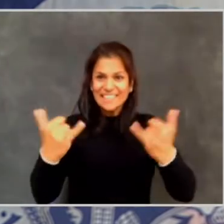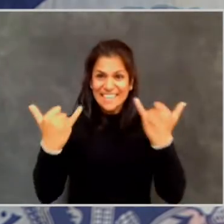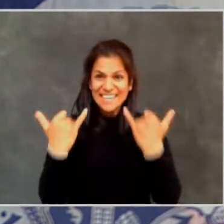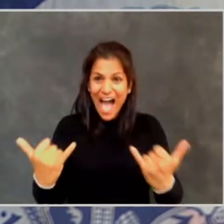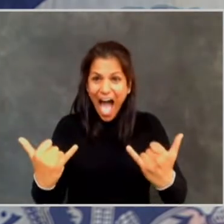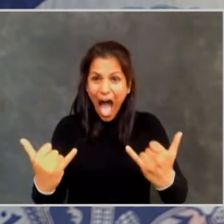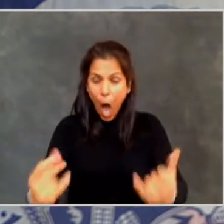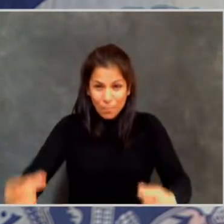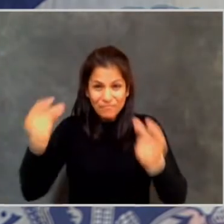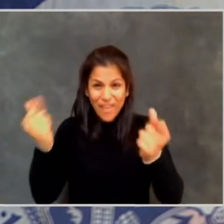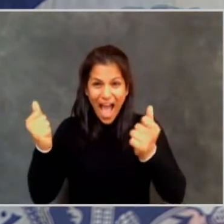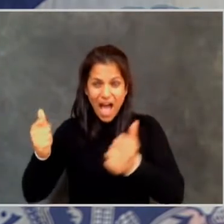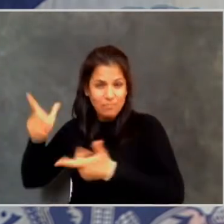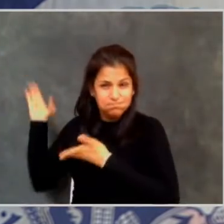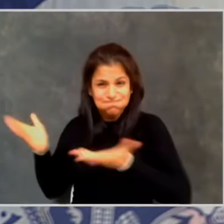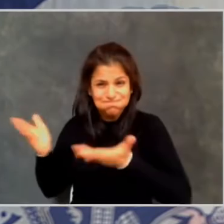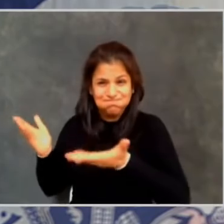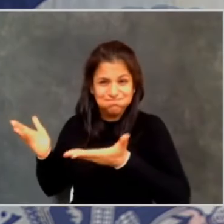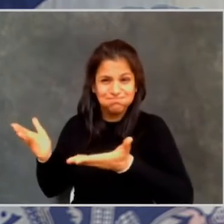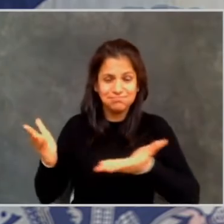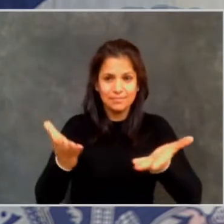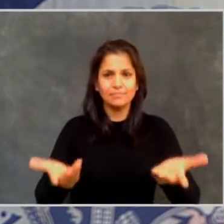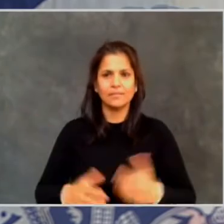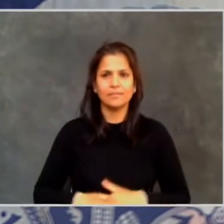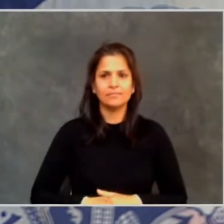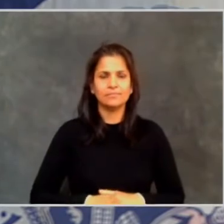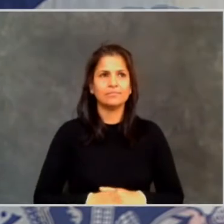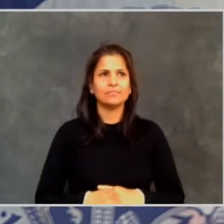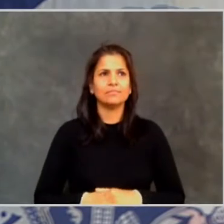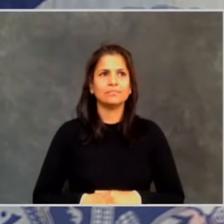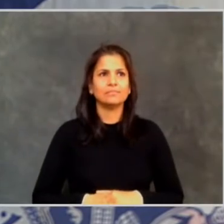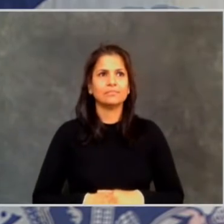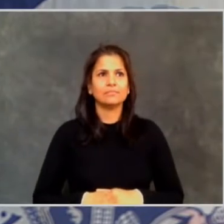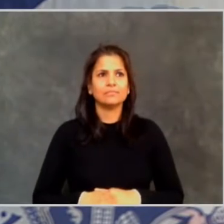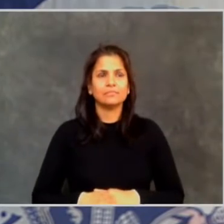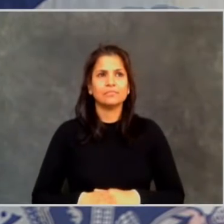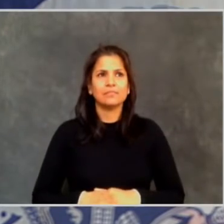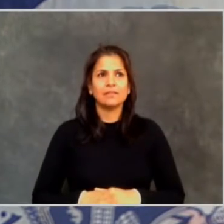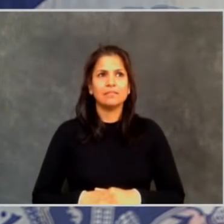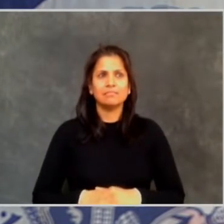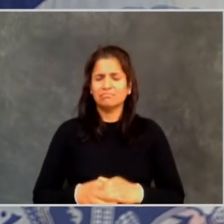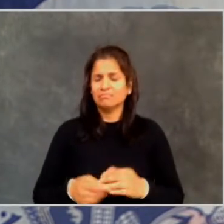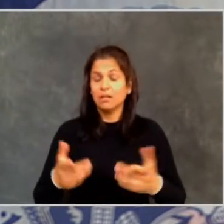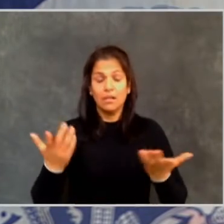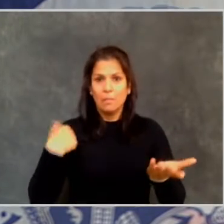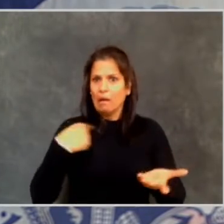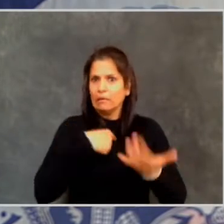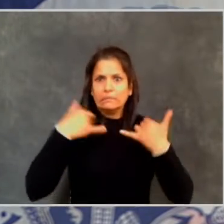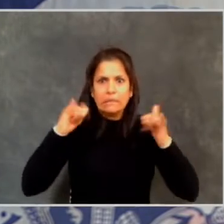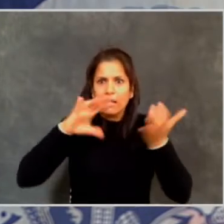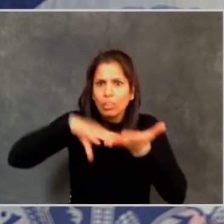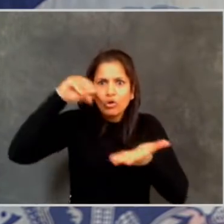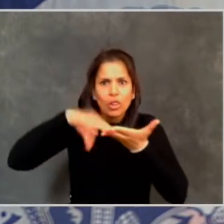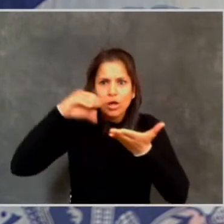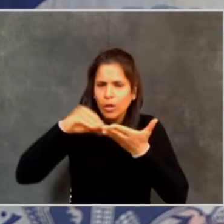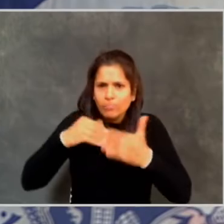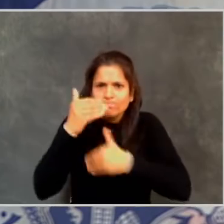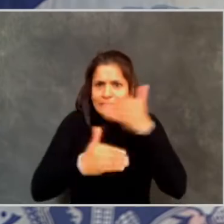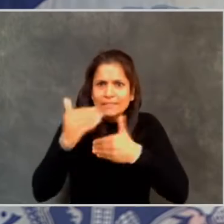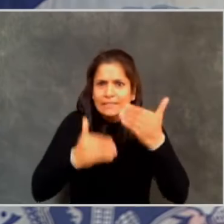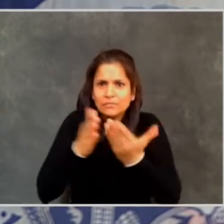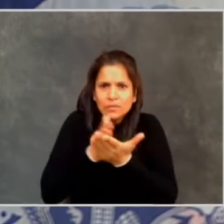meaning sending healthcare workers out door to door, having a deep grassroots effort. You couldn't do it.